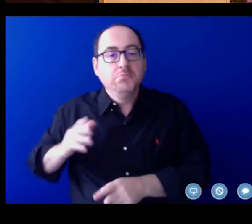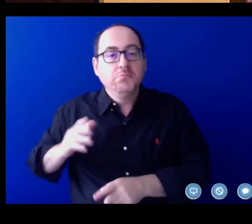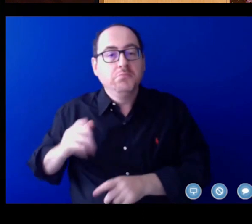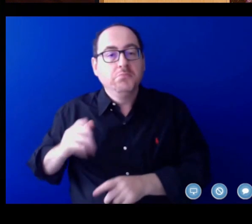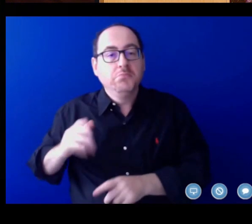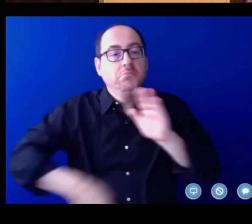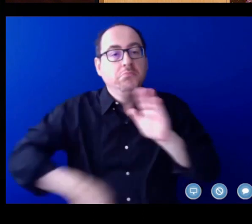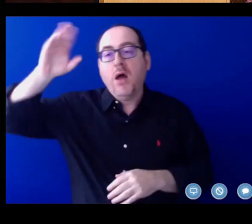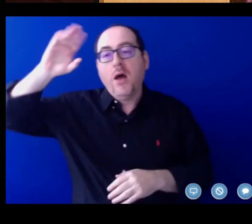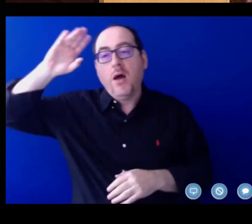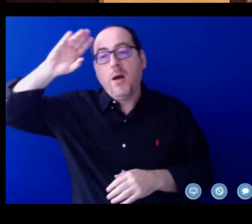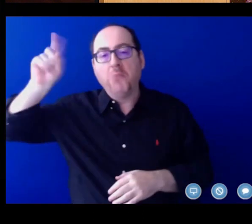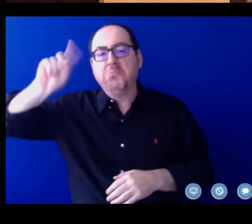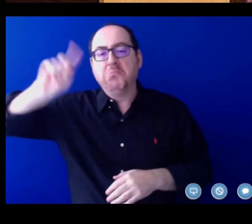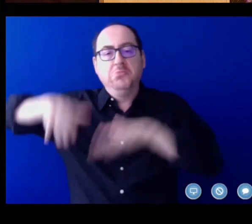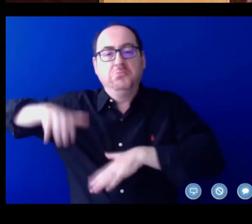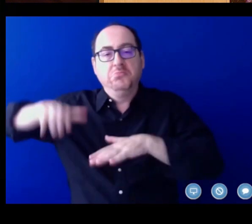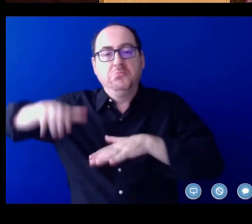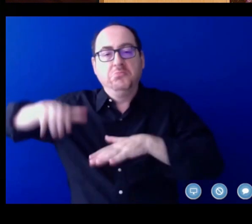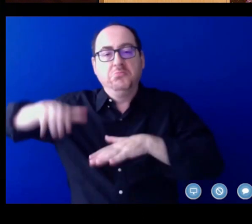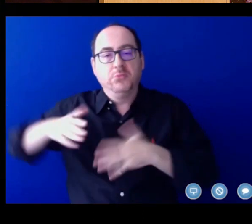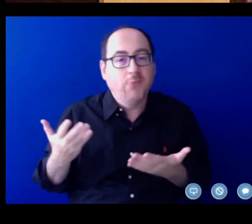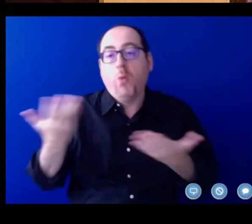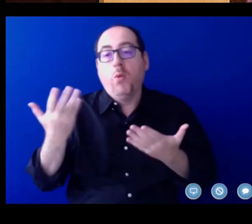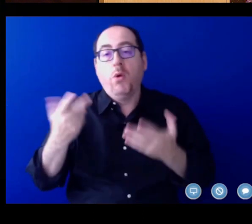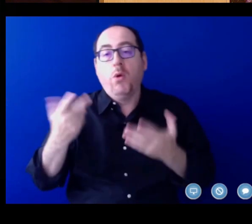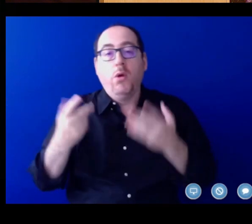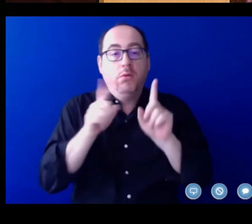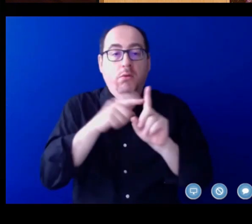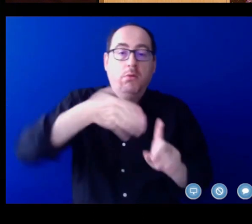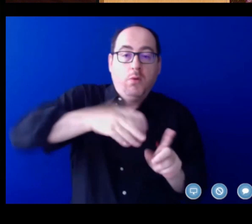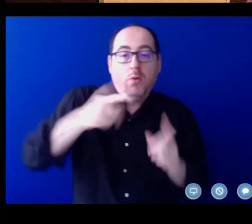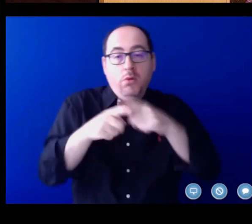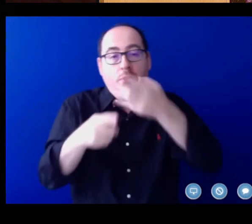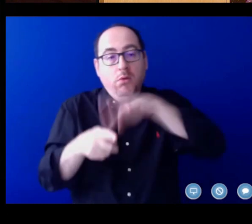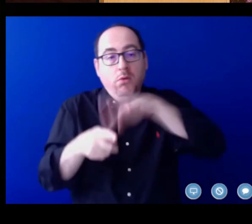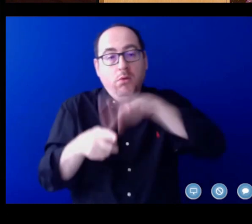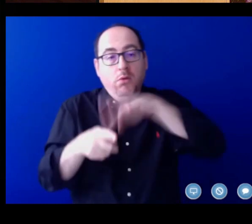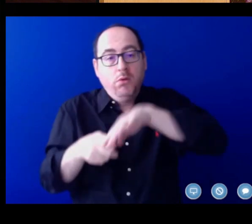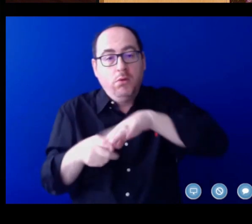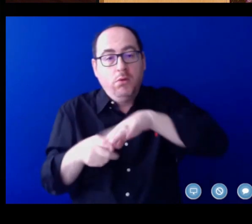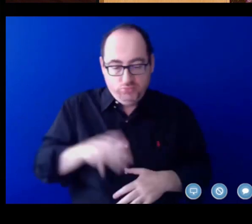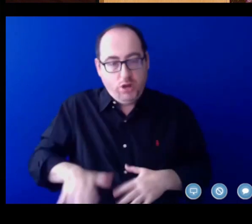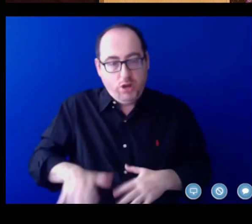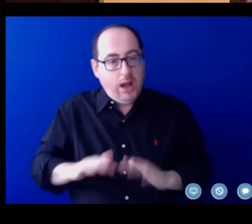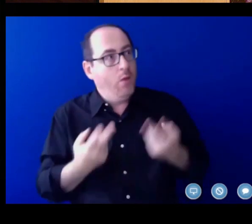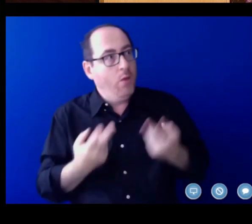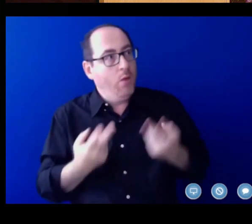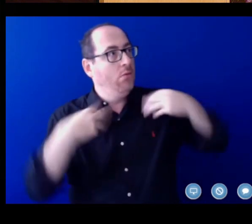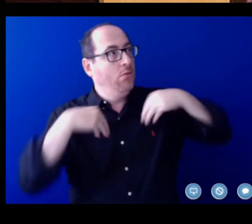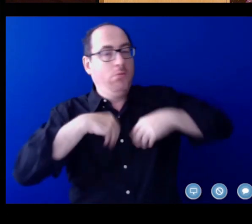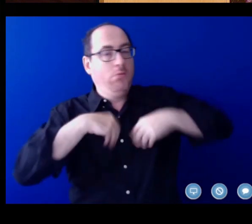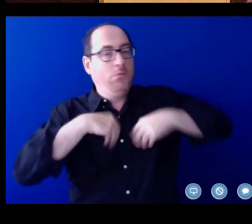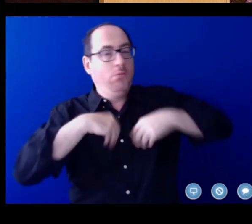this? What are the potential long-term consequences for this choice? What developmental stage is this child in? What is